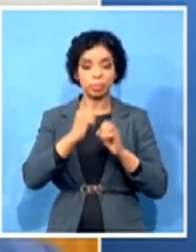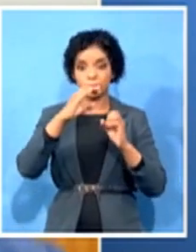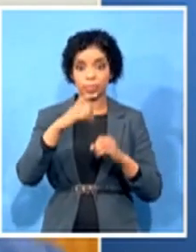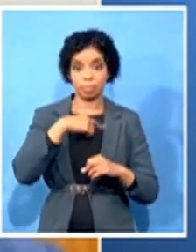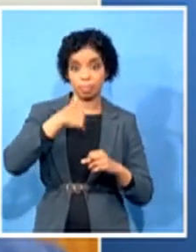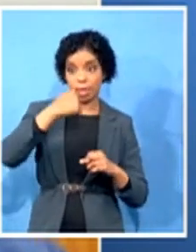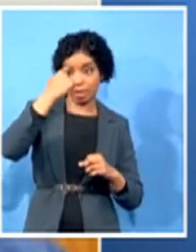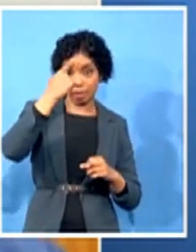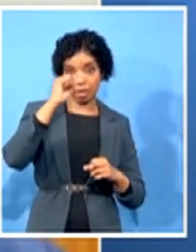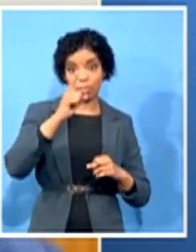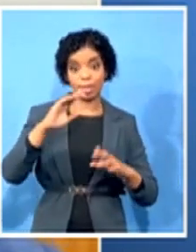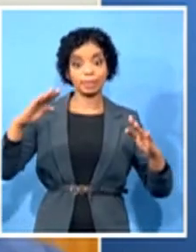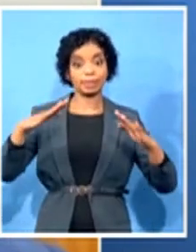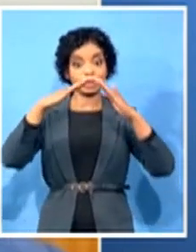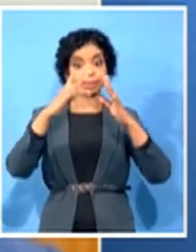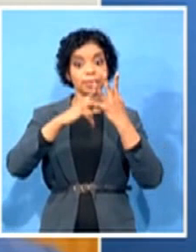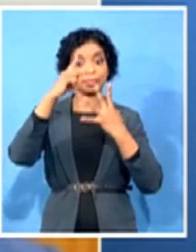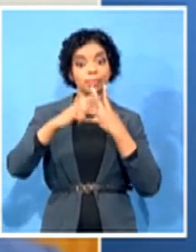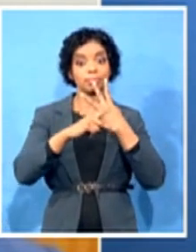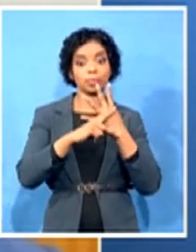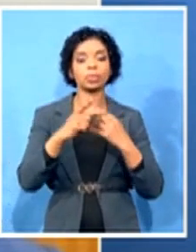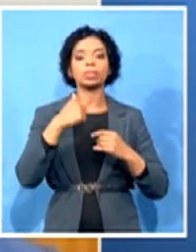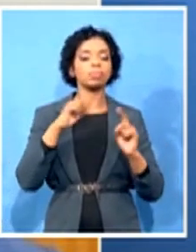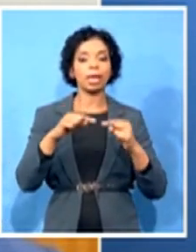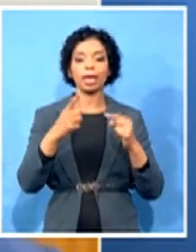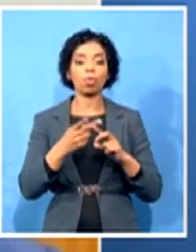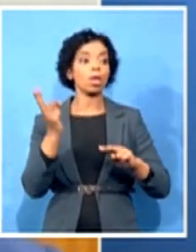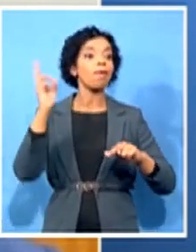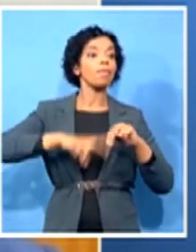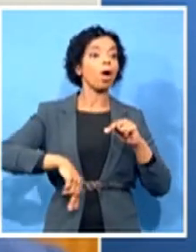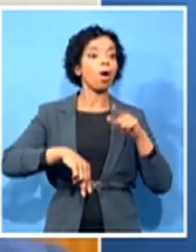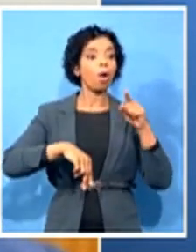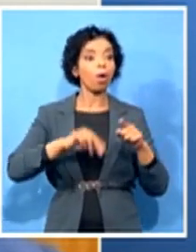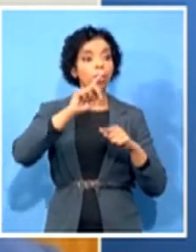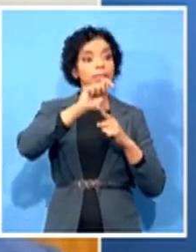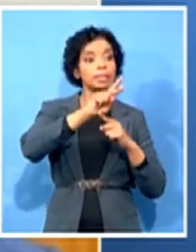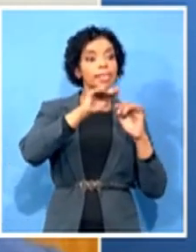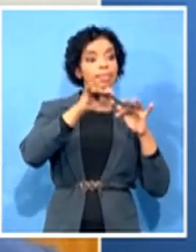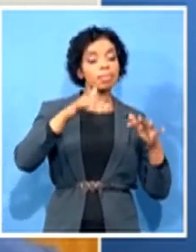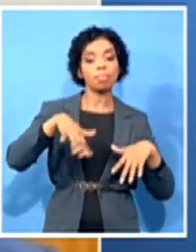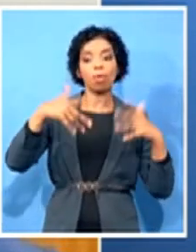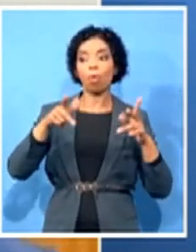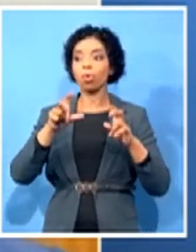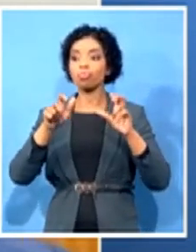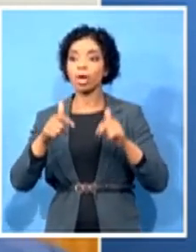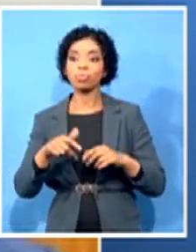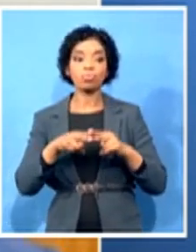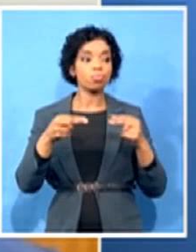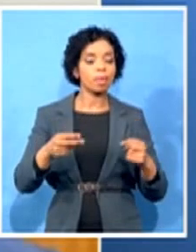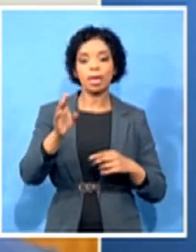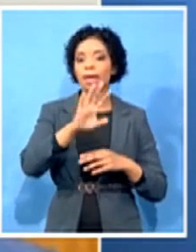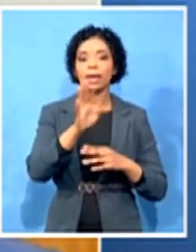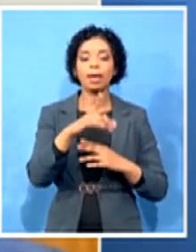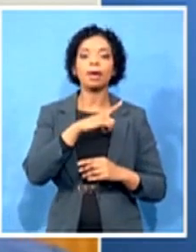fault the media houses at this present moment, because things were already in the public when they started reporting, because the media houses was at the Zondo Commission. They were all